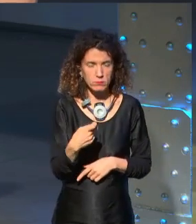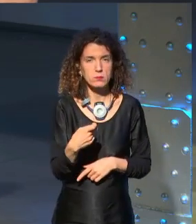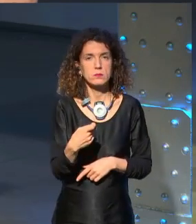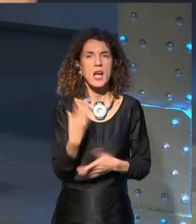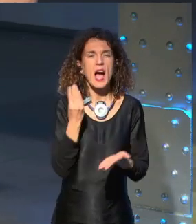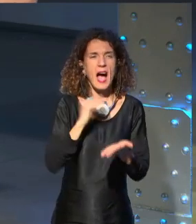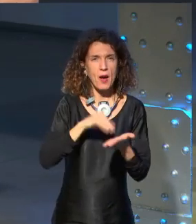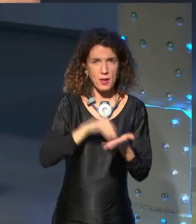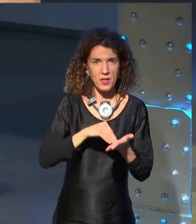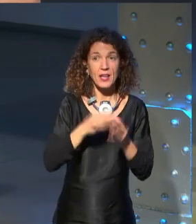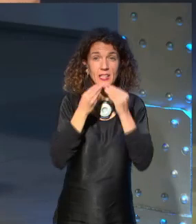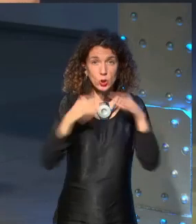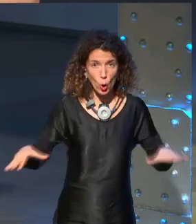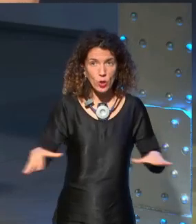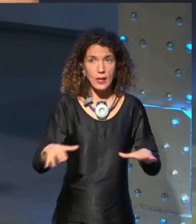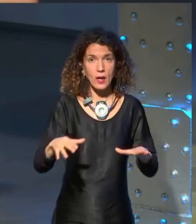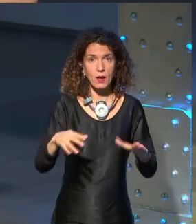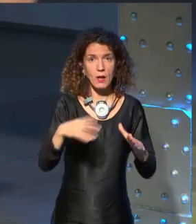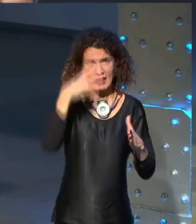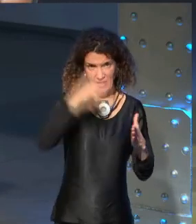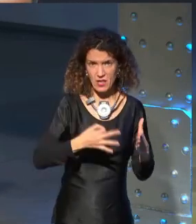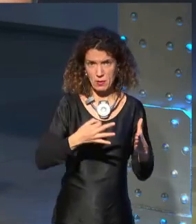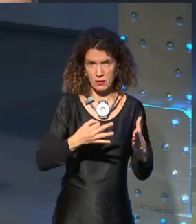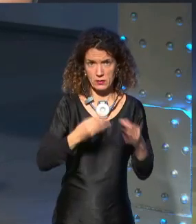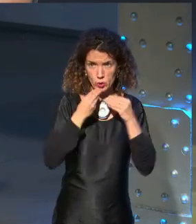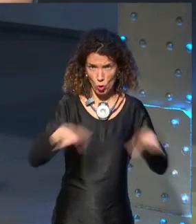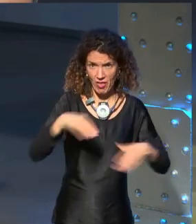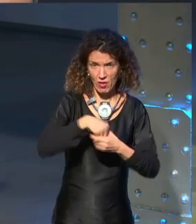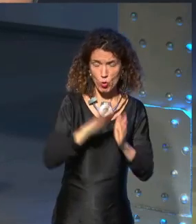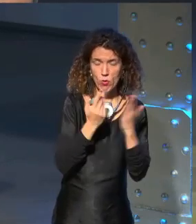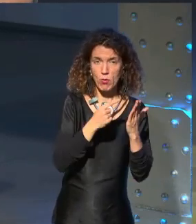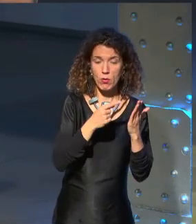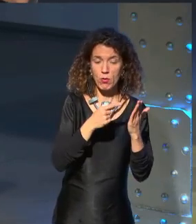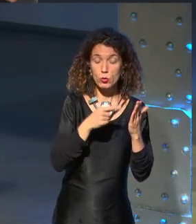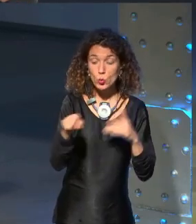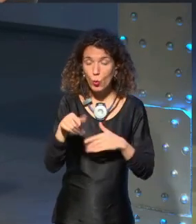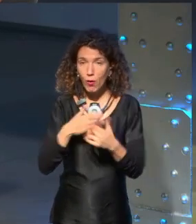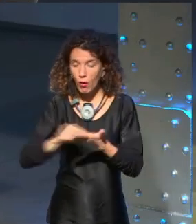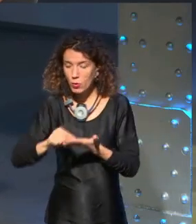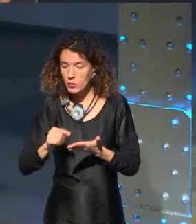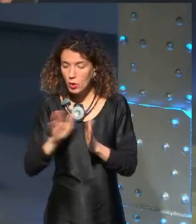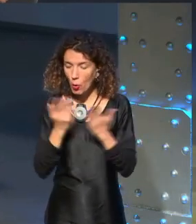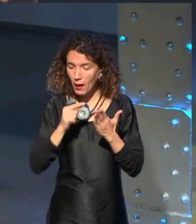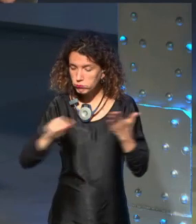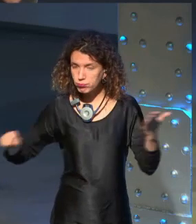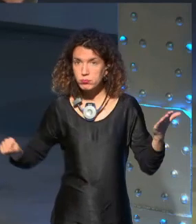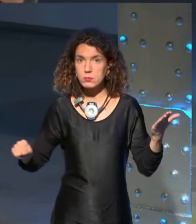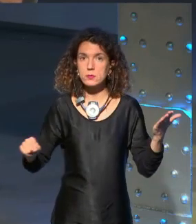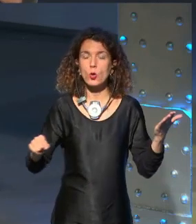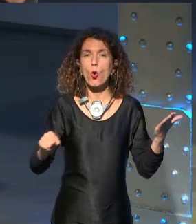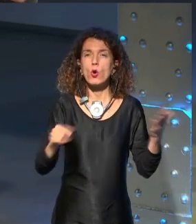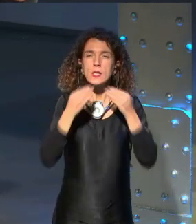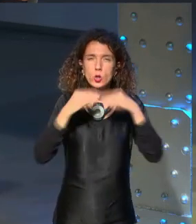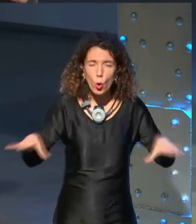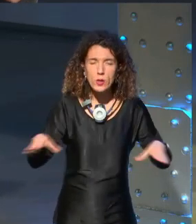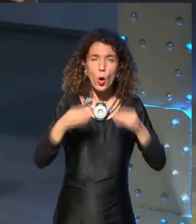speaking about this difficulty of making your stories credible, in all of the novels that you've written, which is the